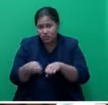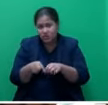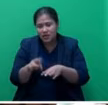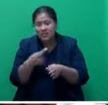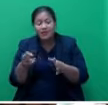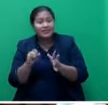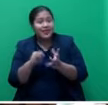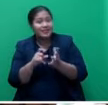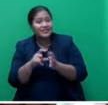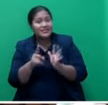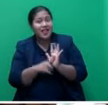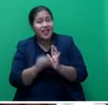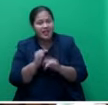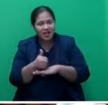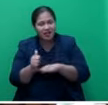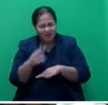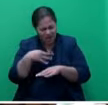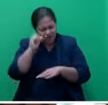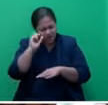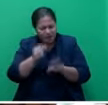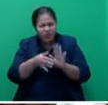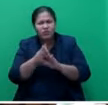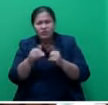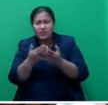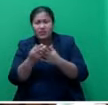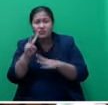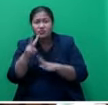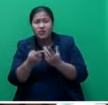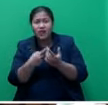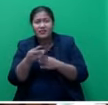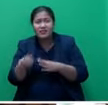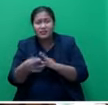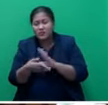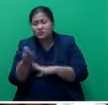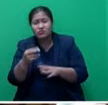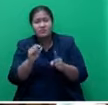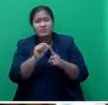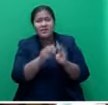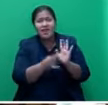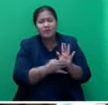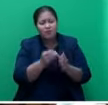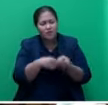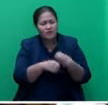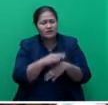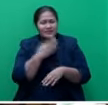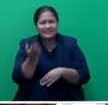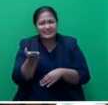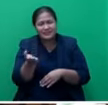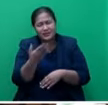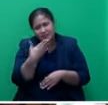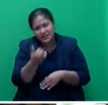was here. I remember going with two other members from TI to the Prime Minister's office to urge them to ratify